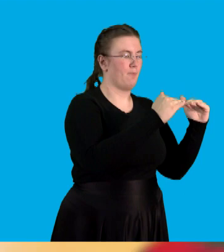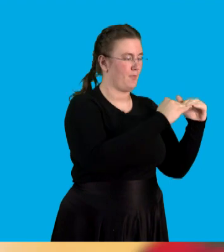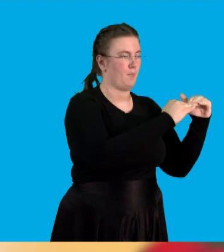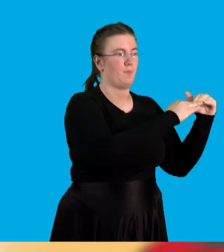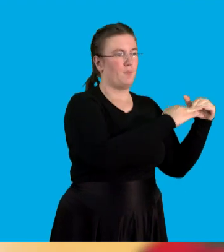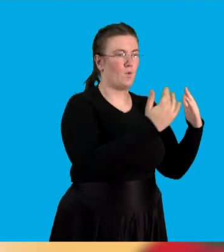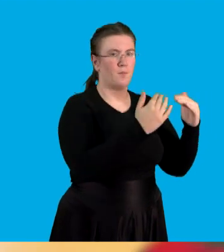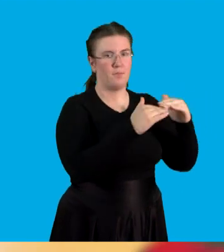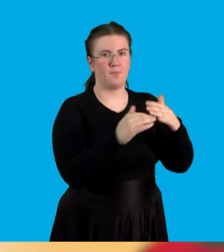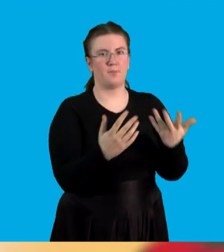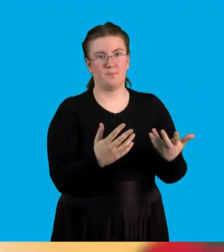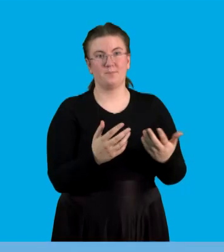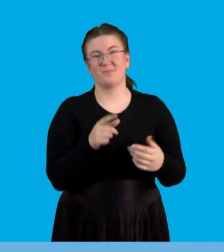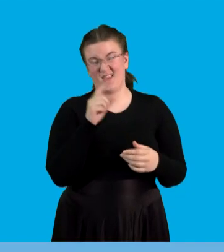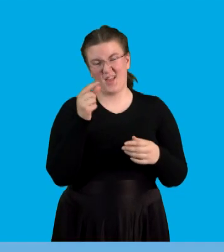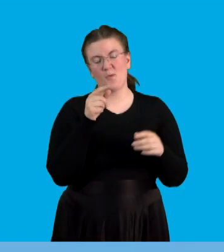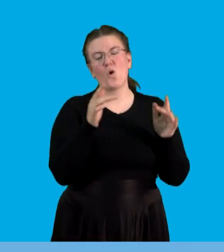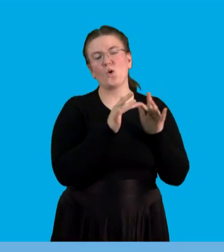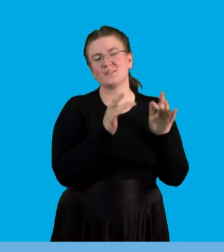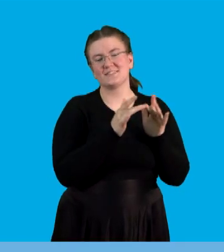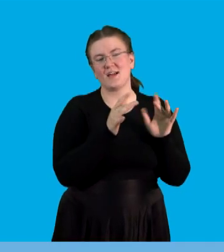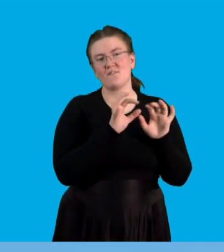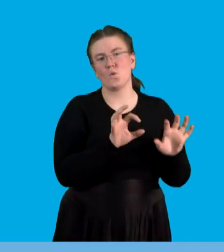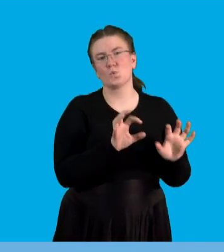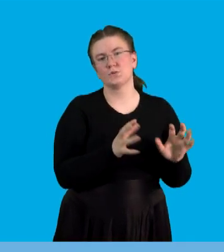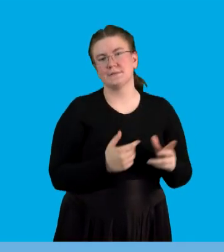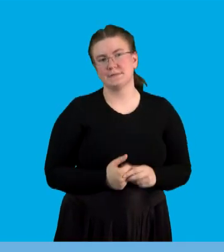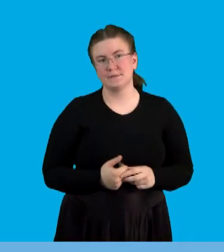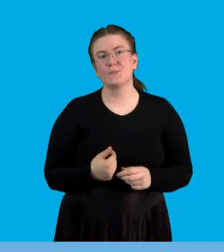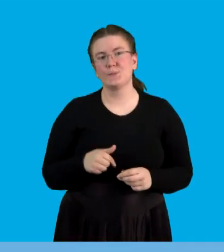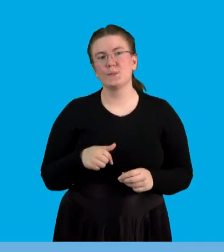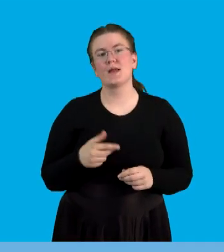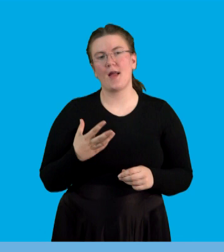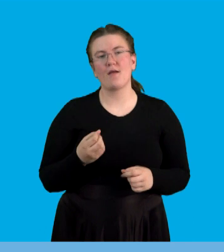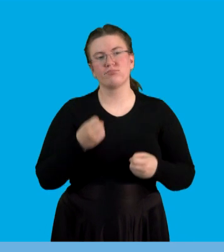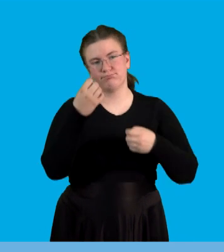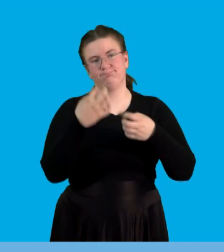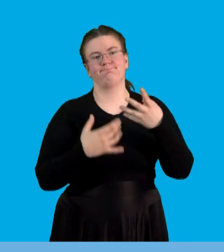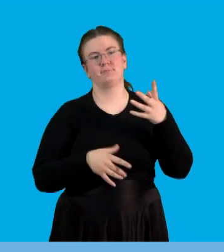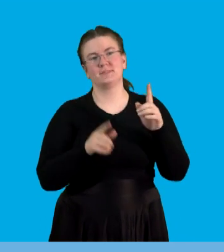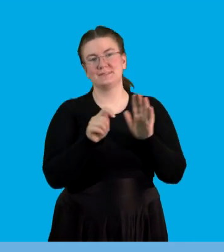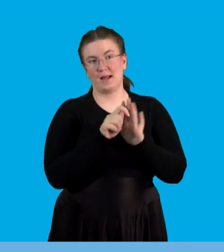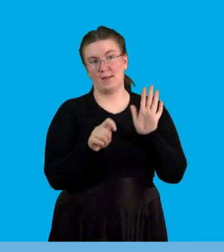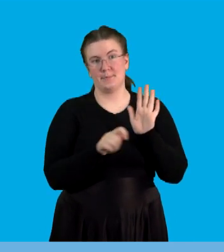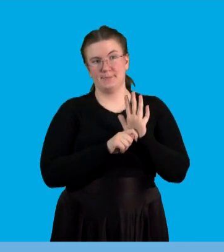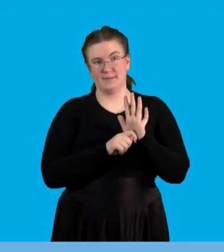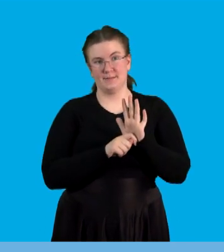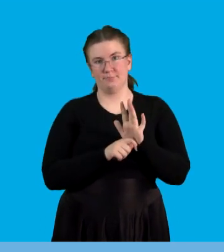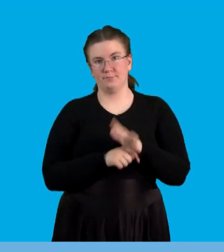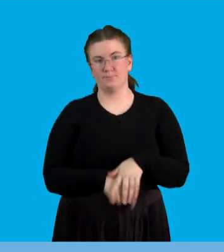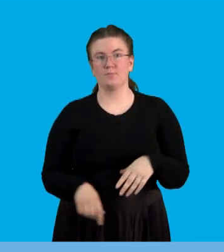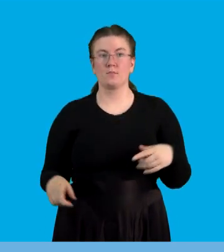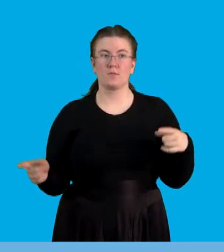forces. So we do have several different types of these forces, the contact forces. So you're going to be now looking at them